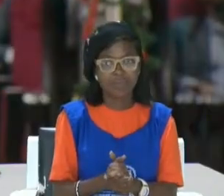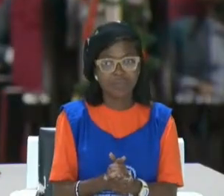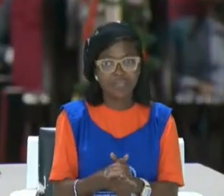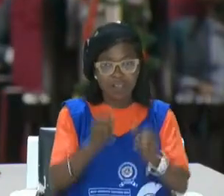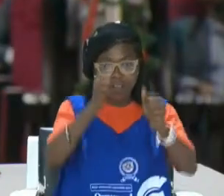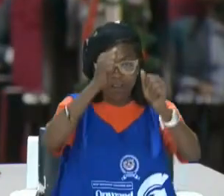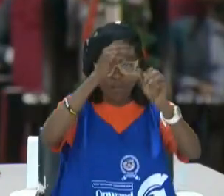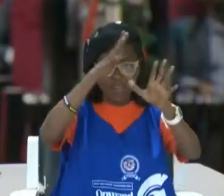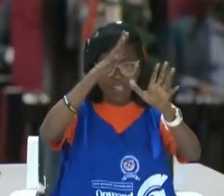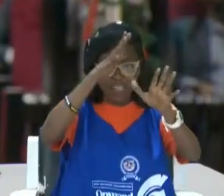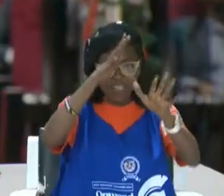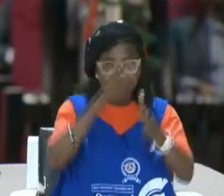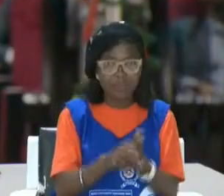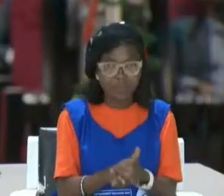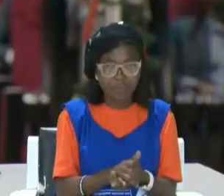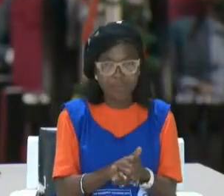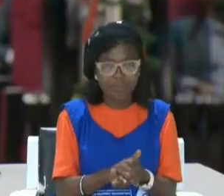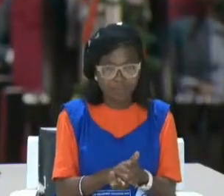Father,